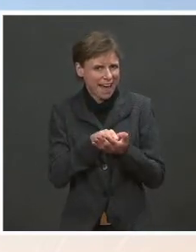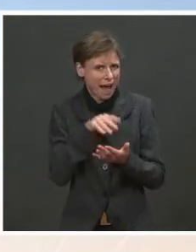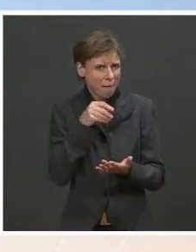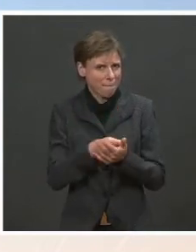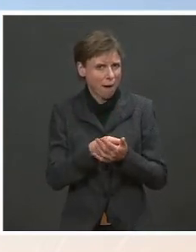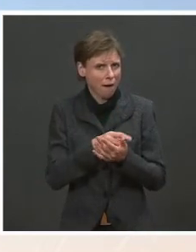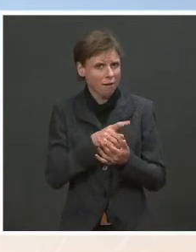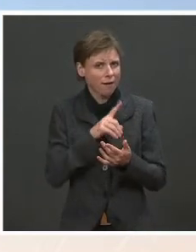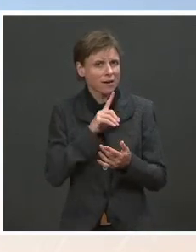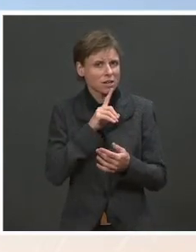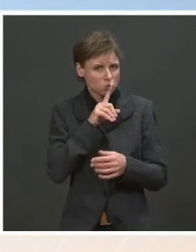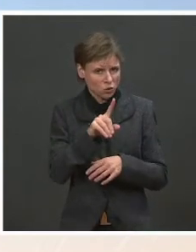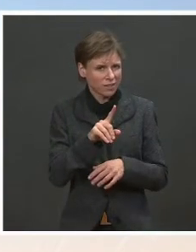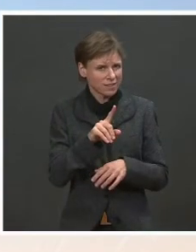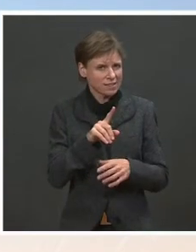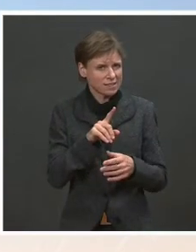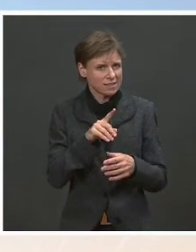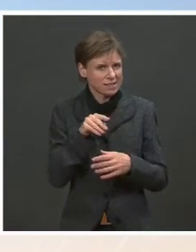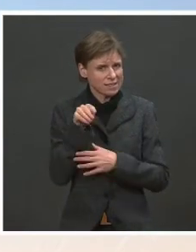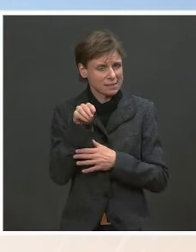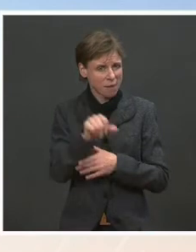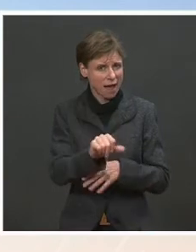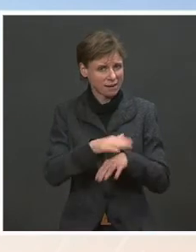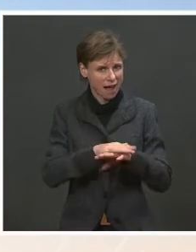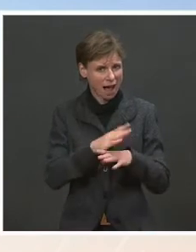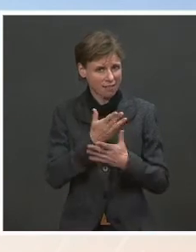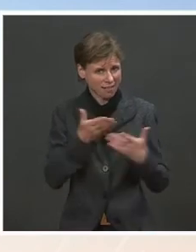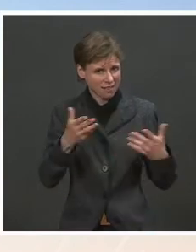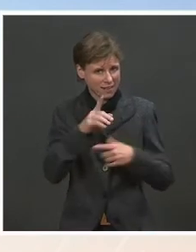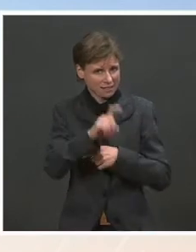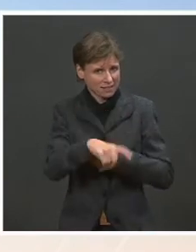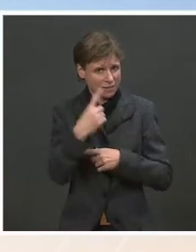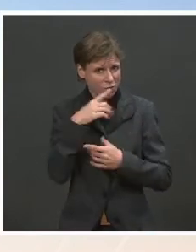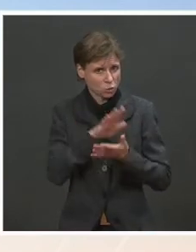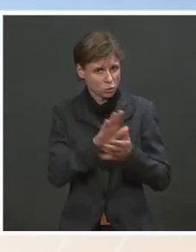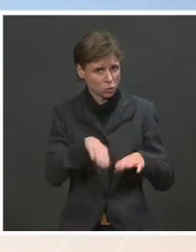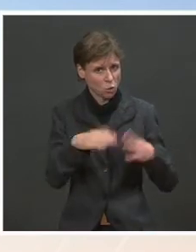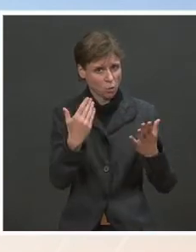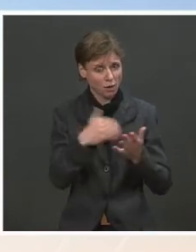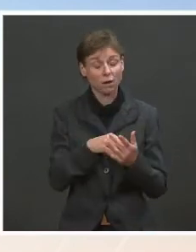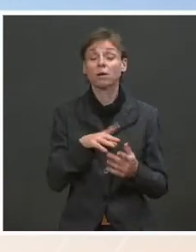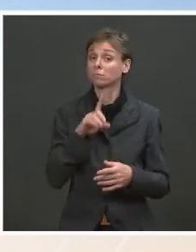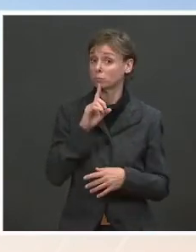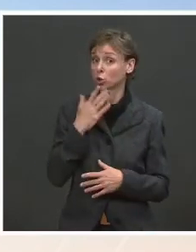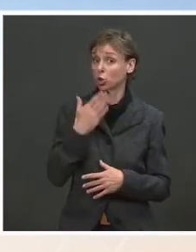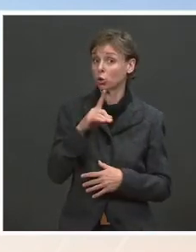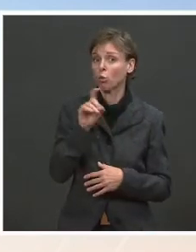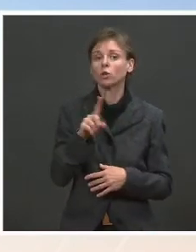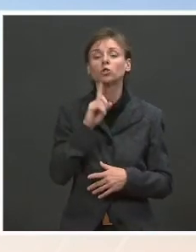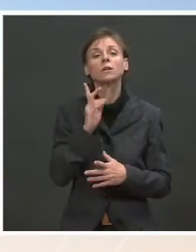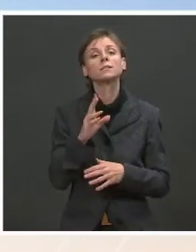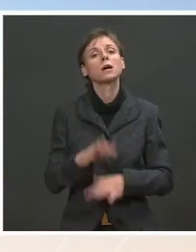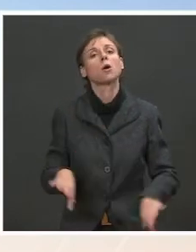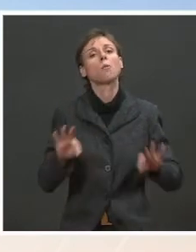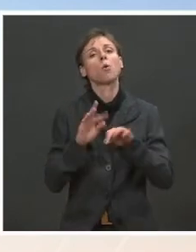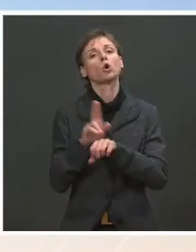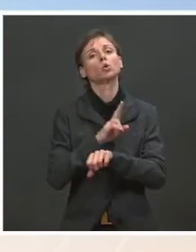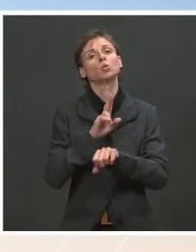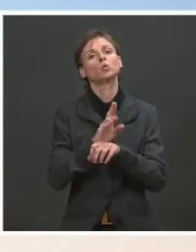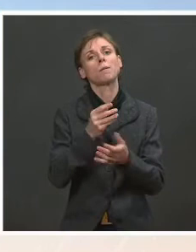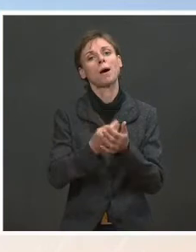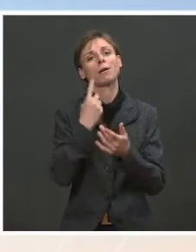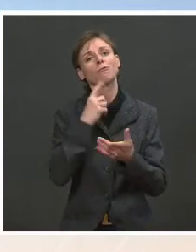reopen? It's a great question. Thank you. It's critically important that we use the funds to support our students, especially those students who